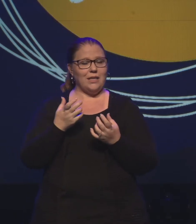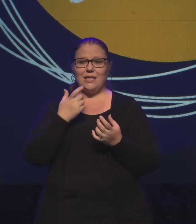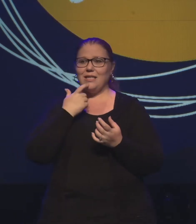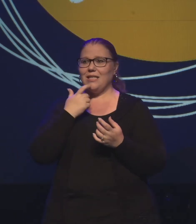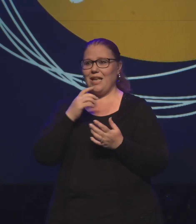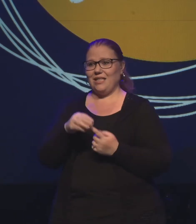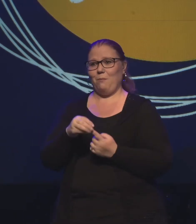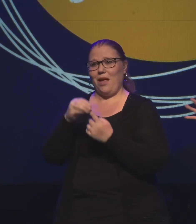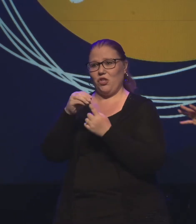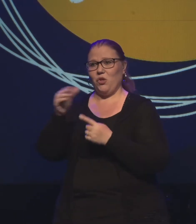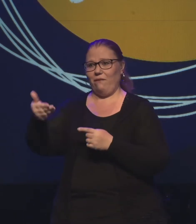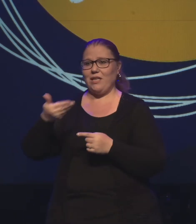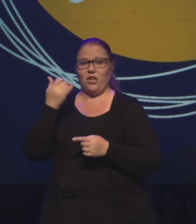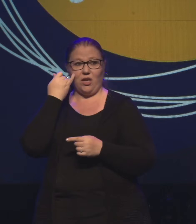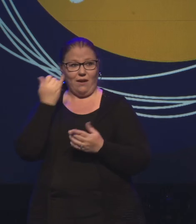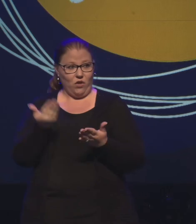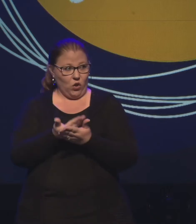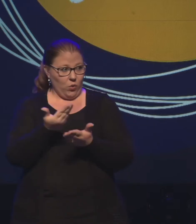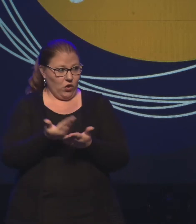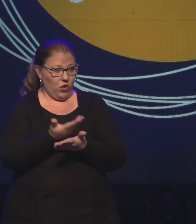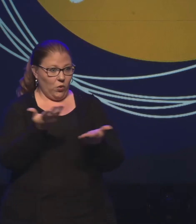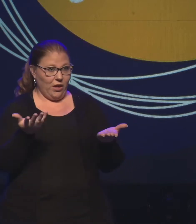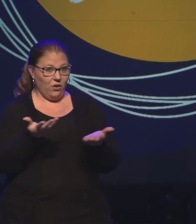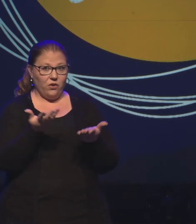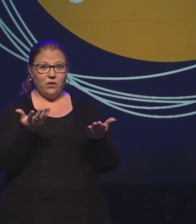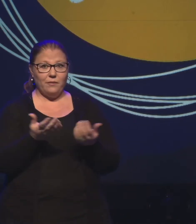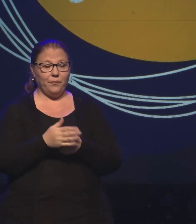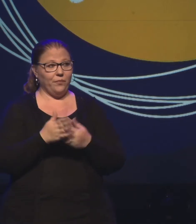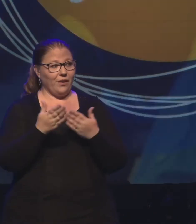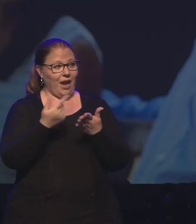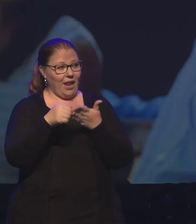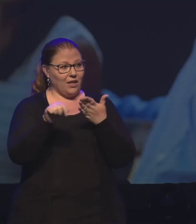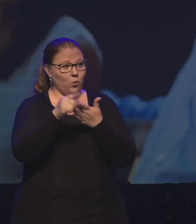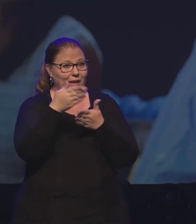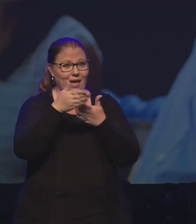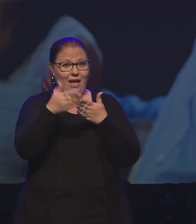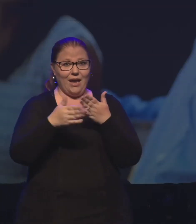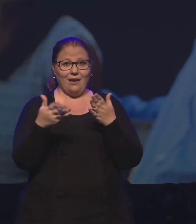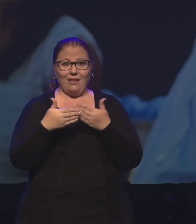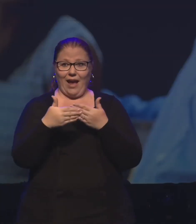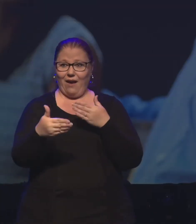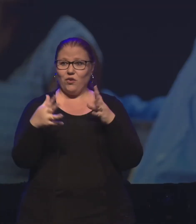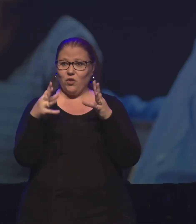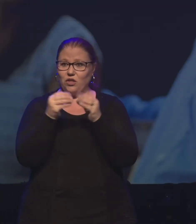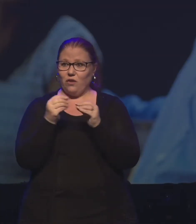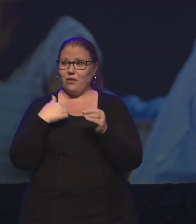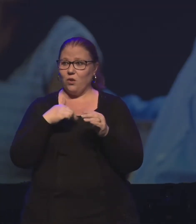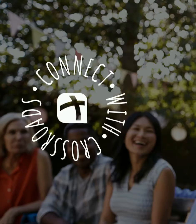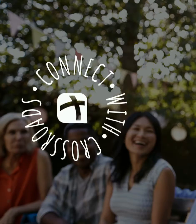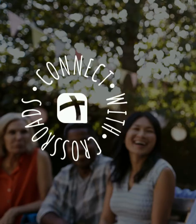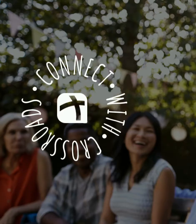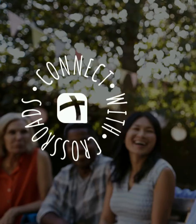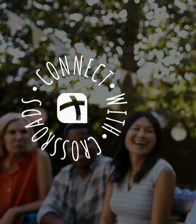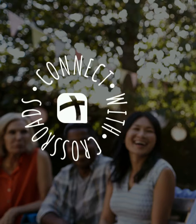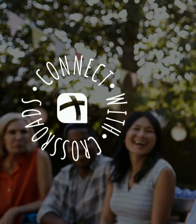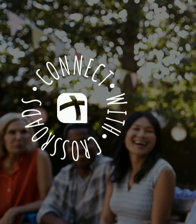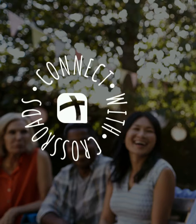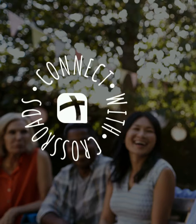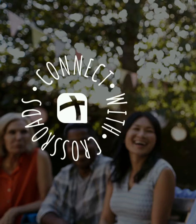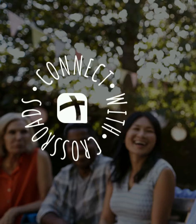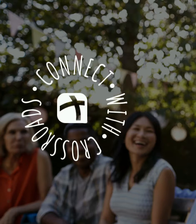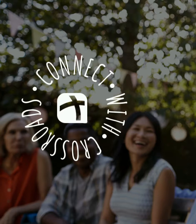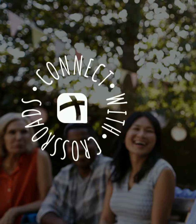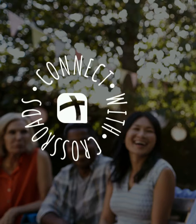special invitation. If you are new around here, next weekend after the service, we are having the Connect